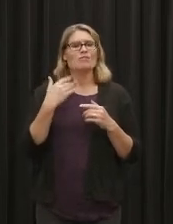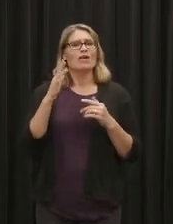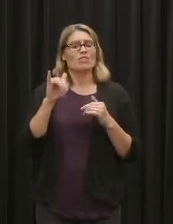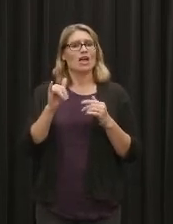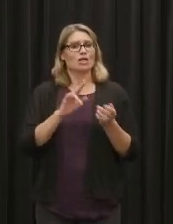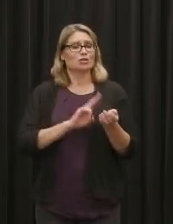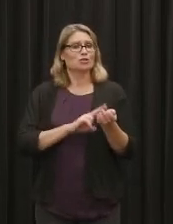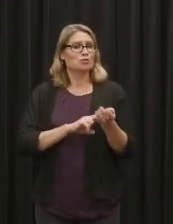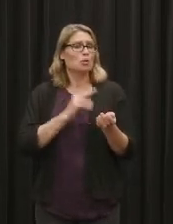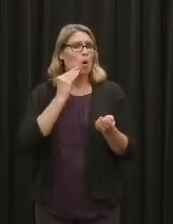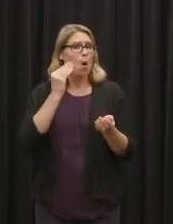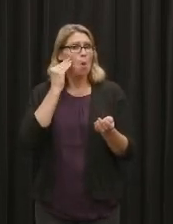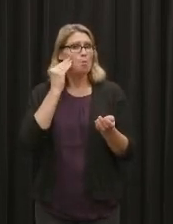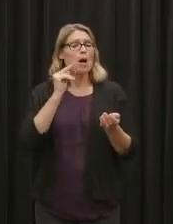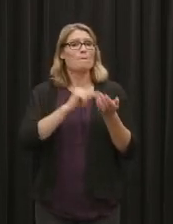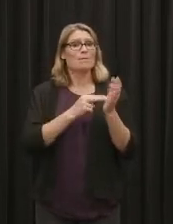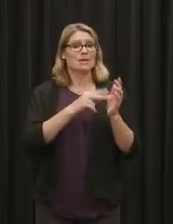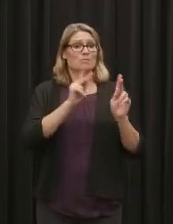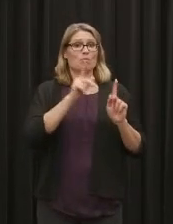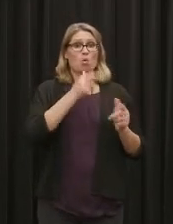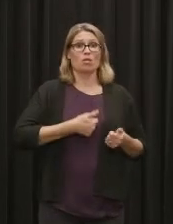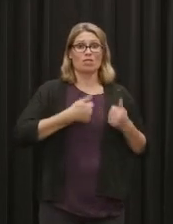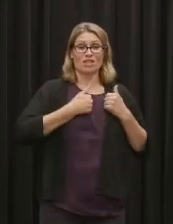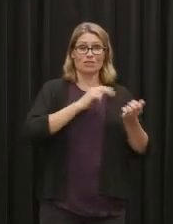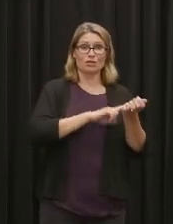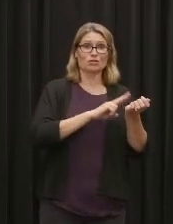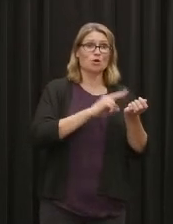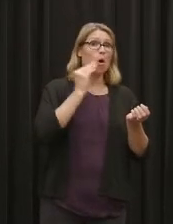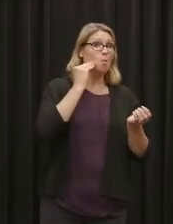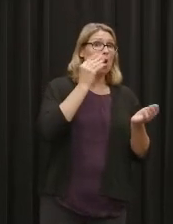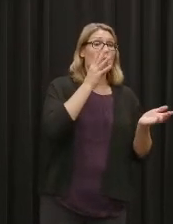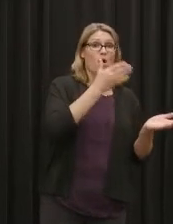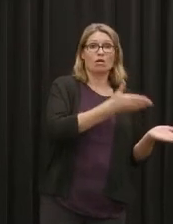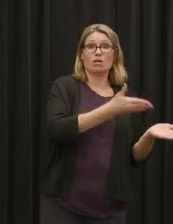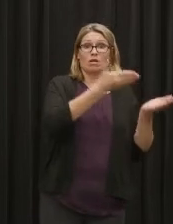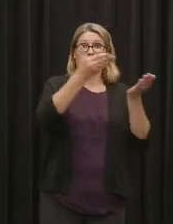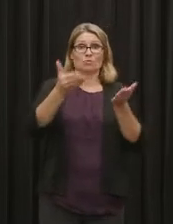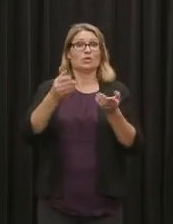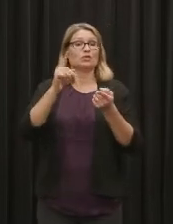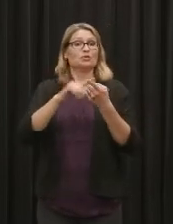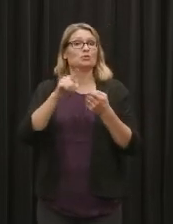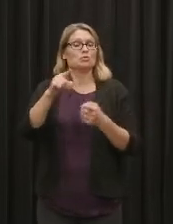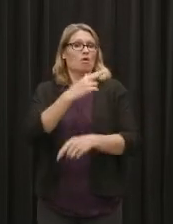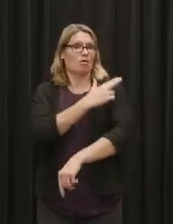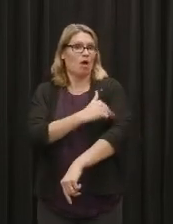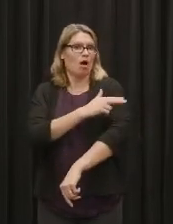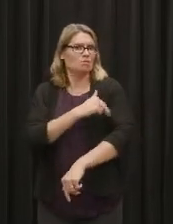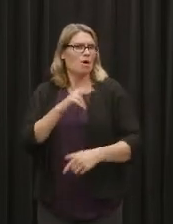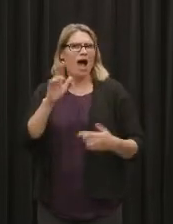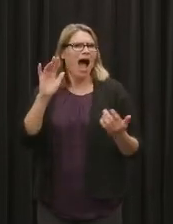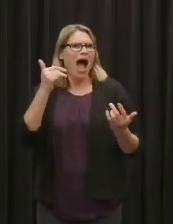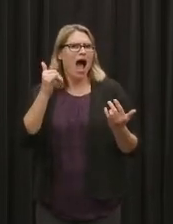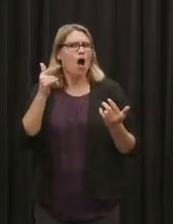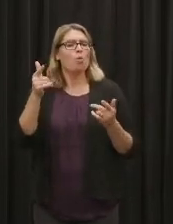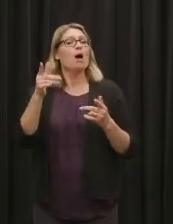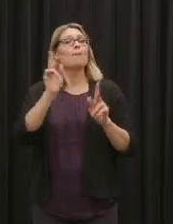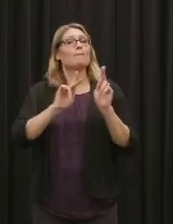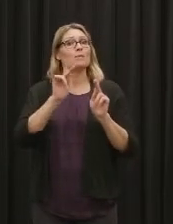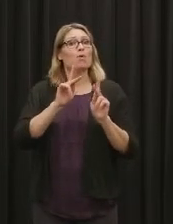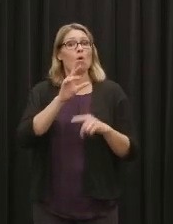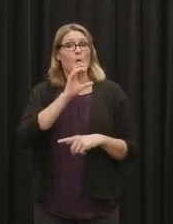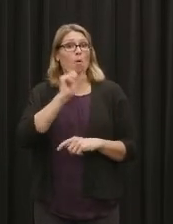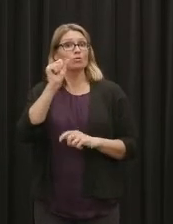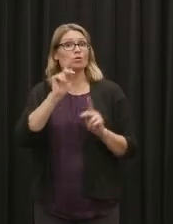home residents to the vaccination sites? Yeah, what is your plan exactly? How are you planning to bring people to the